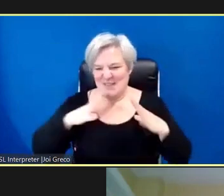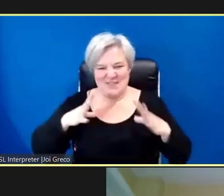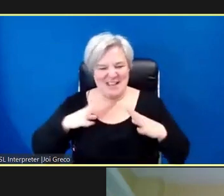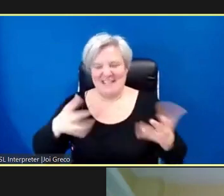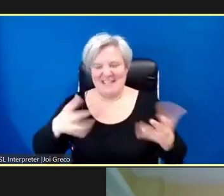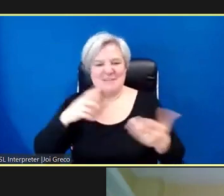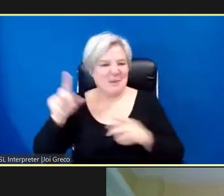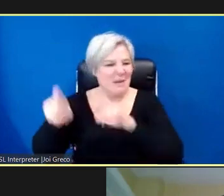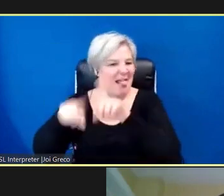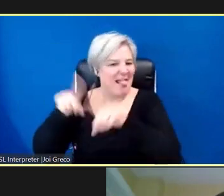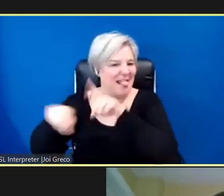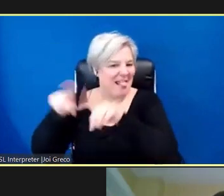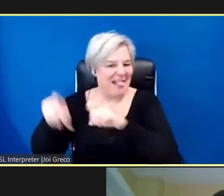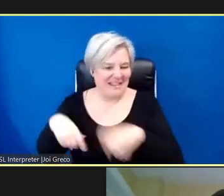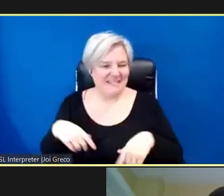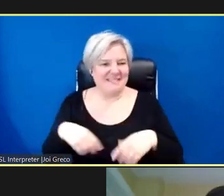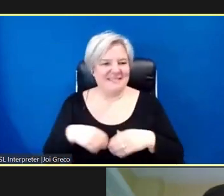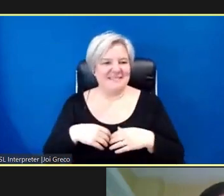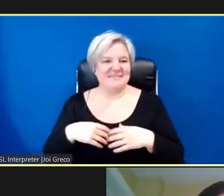even before that.